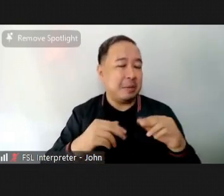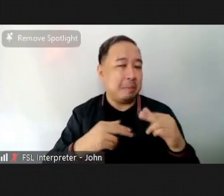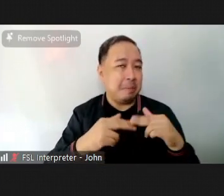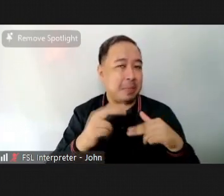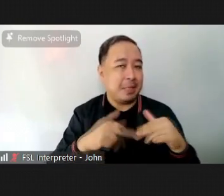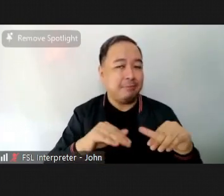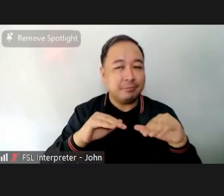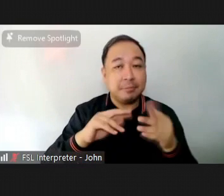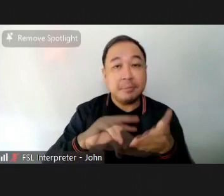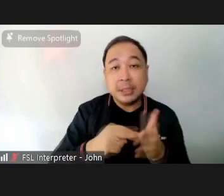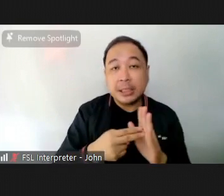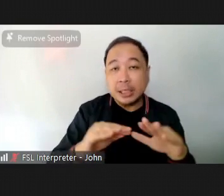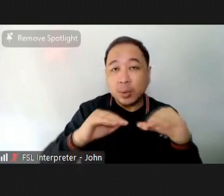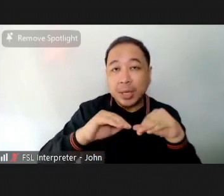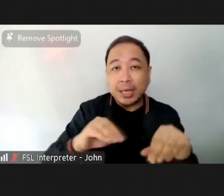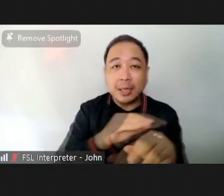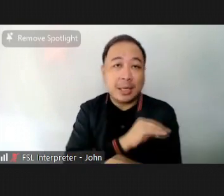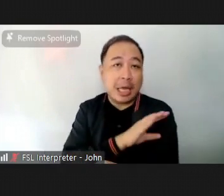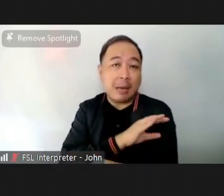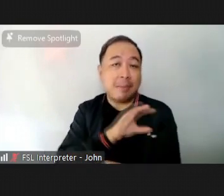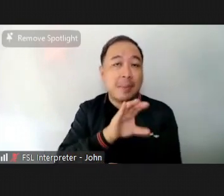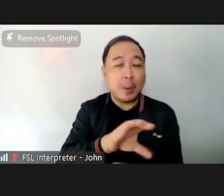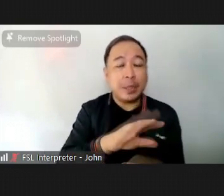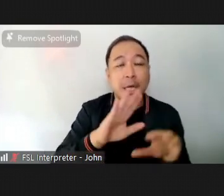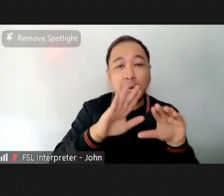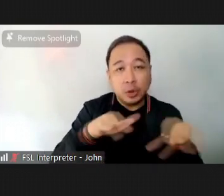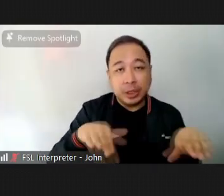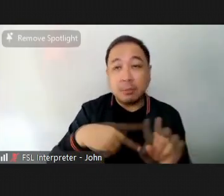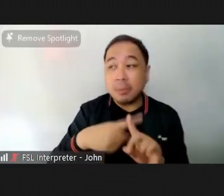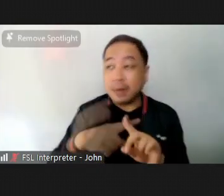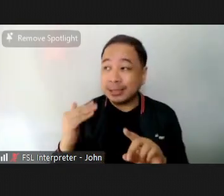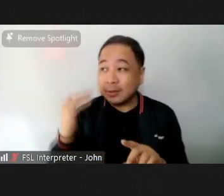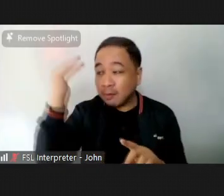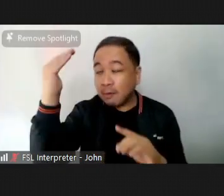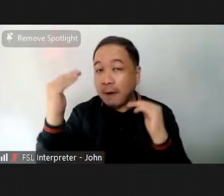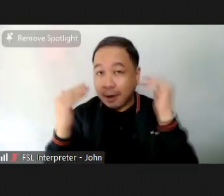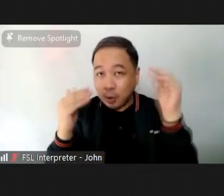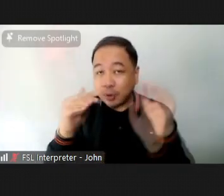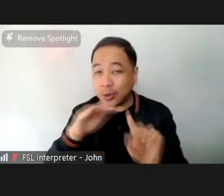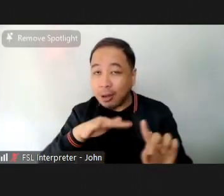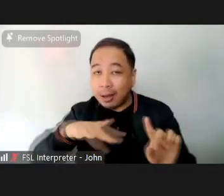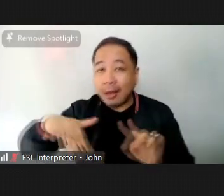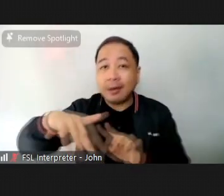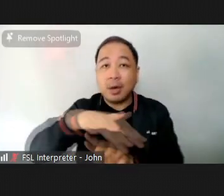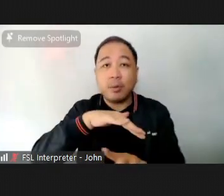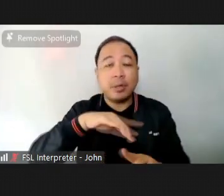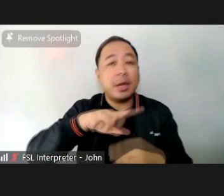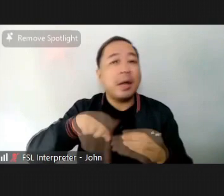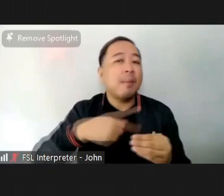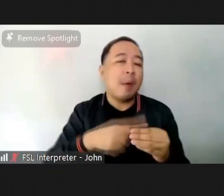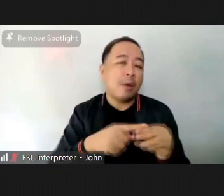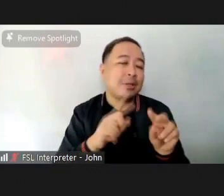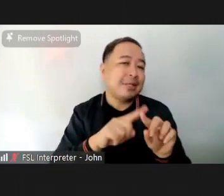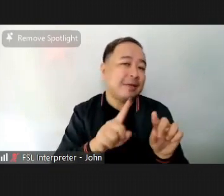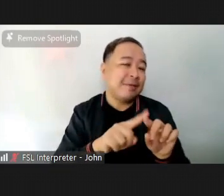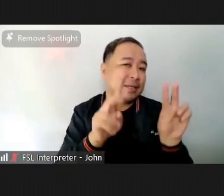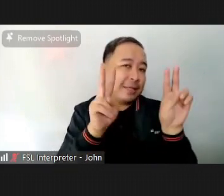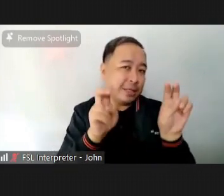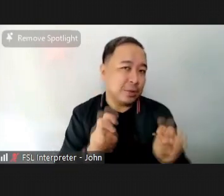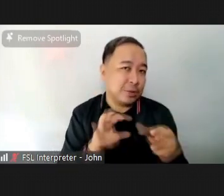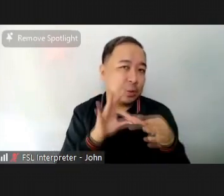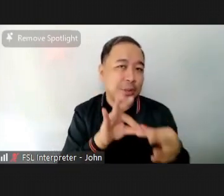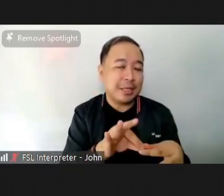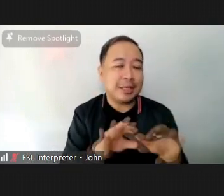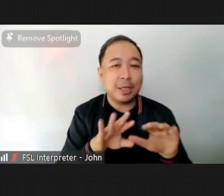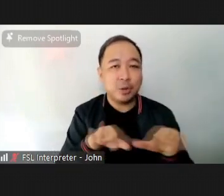to educate and empower both children and the adults around them about child-related issues. And here